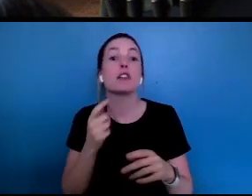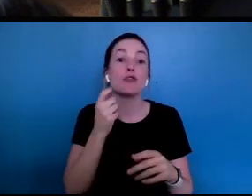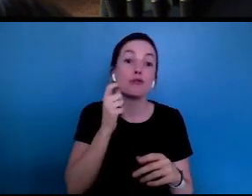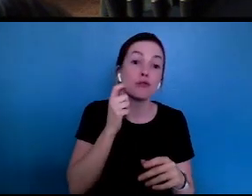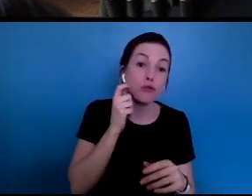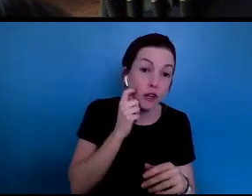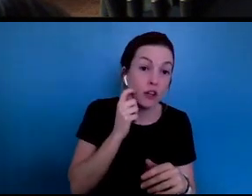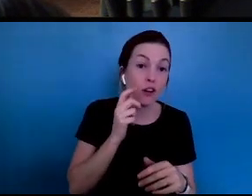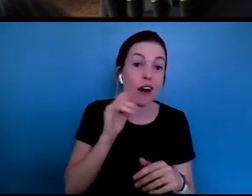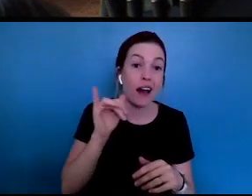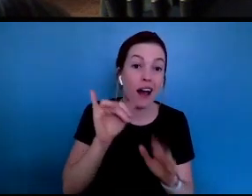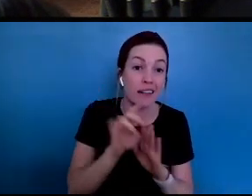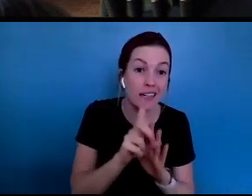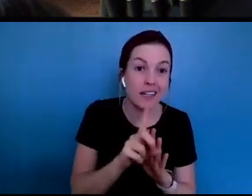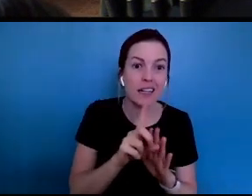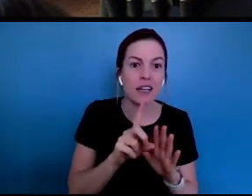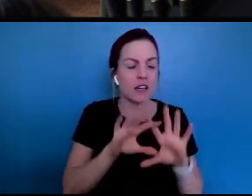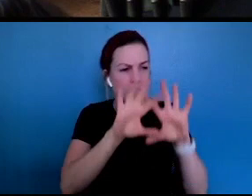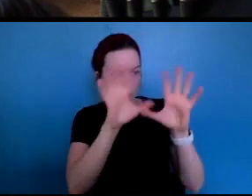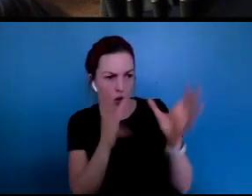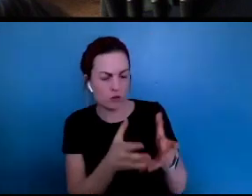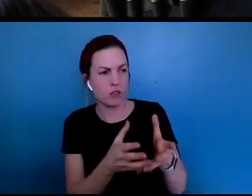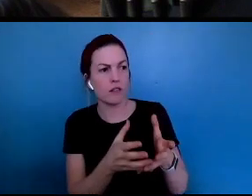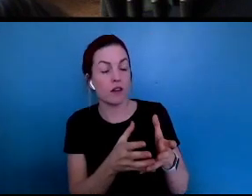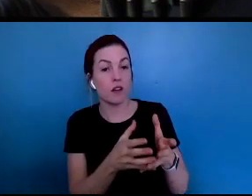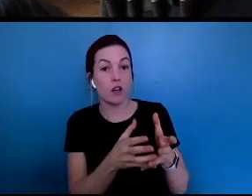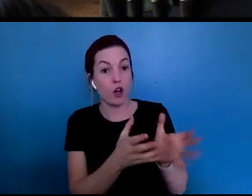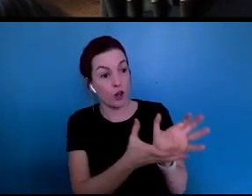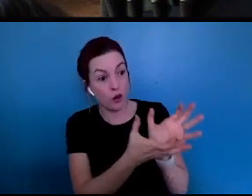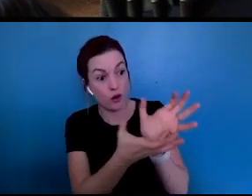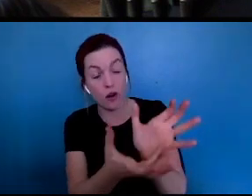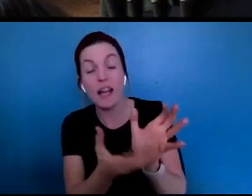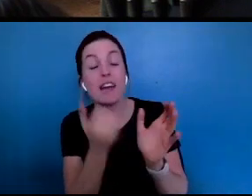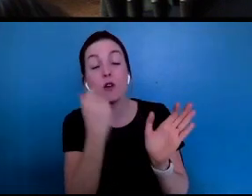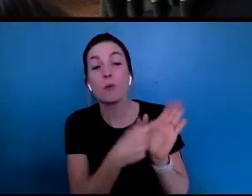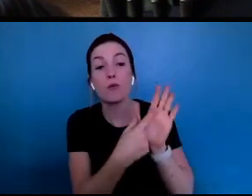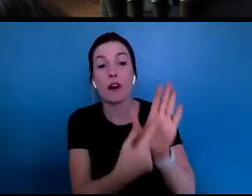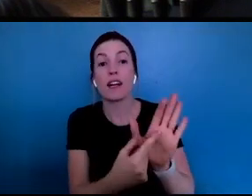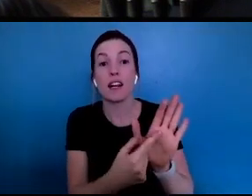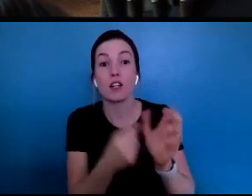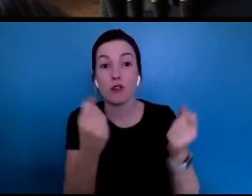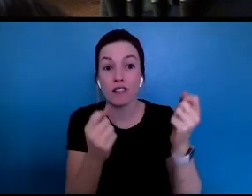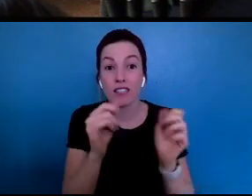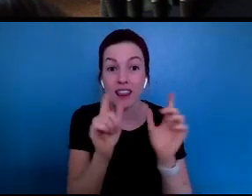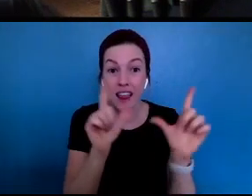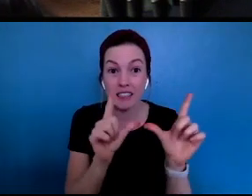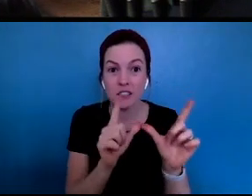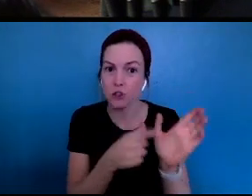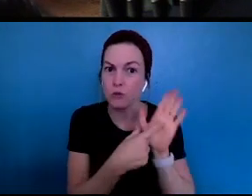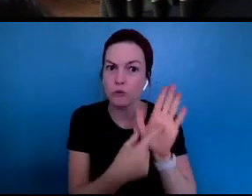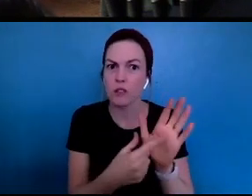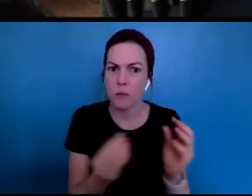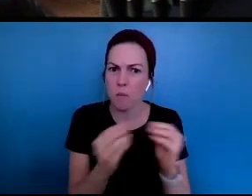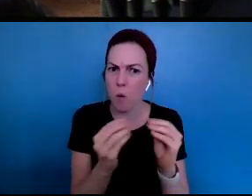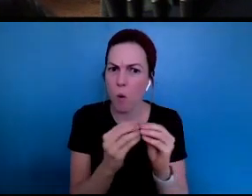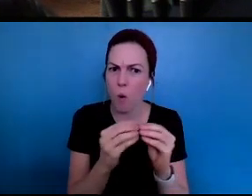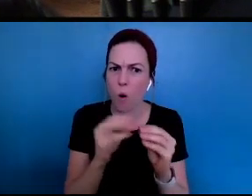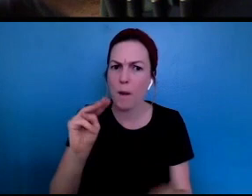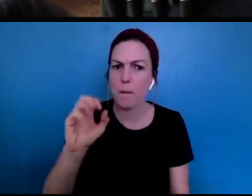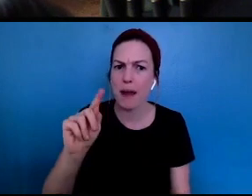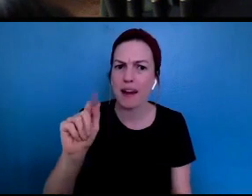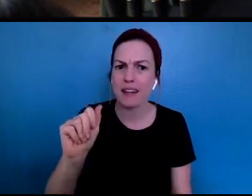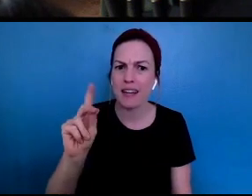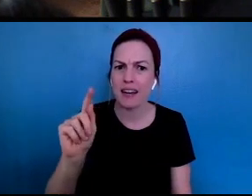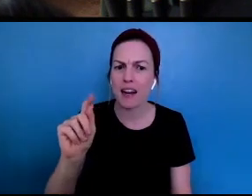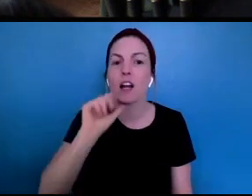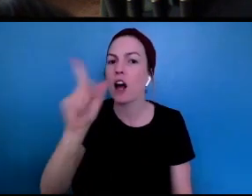that wholesale, like if you present your driver's license, you're revealing a lot more metadata about you than just the fact that